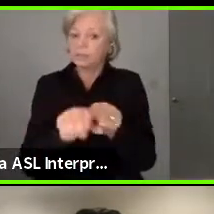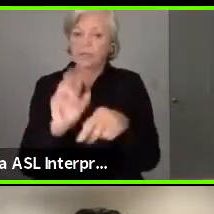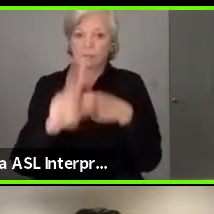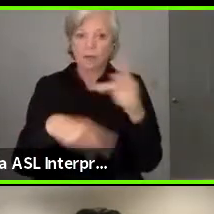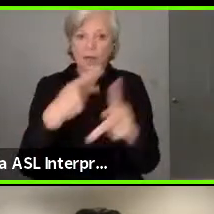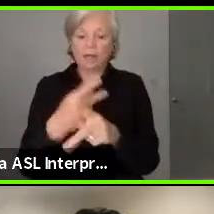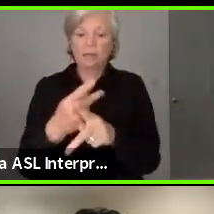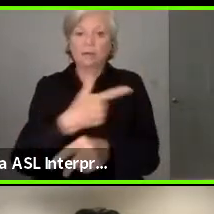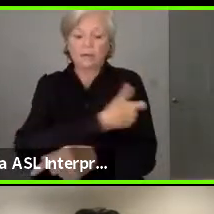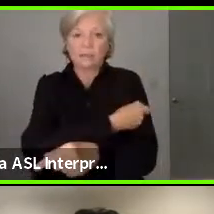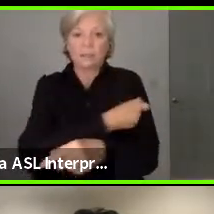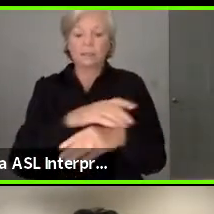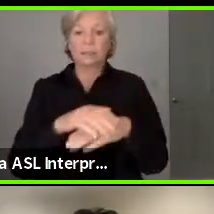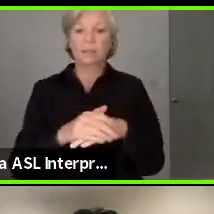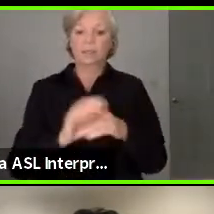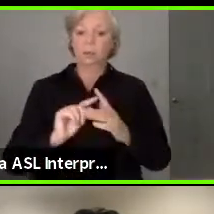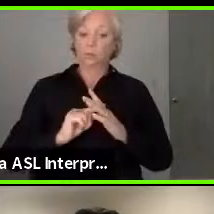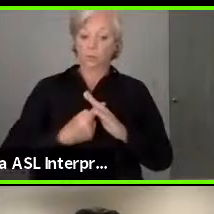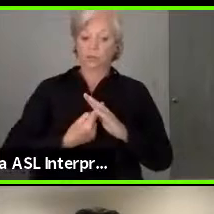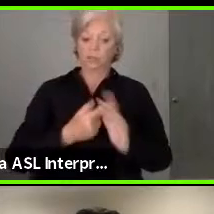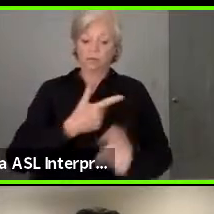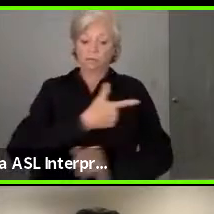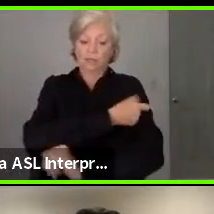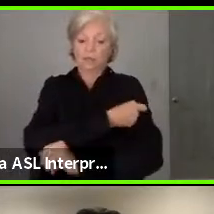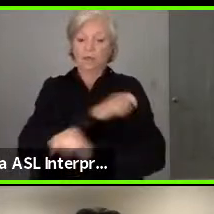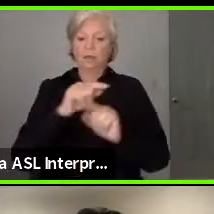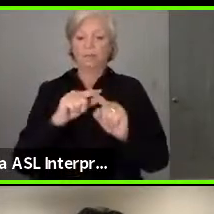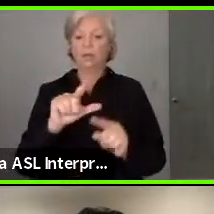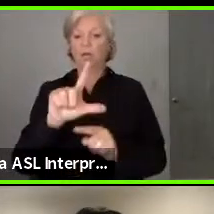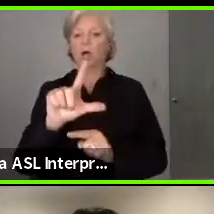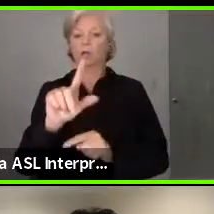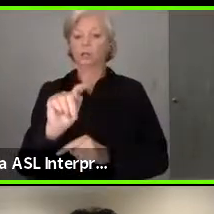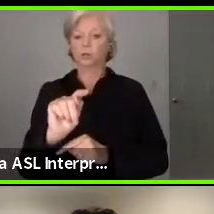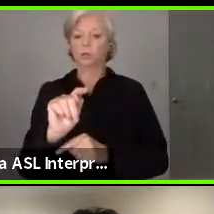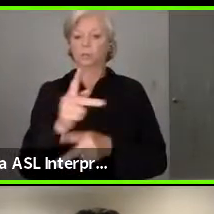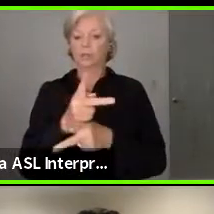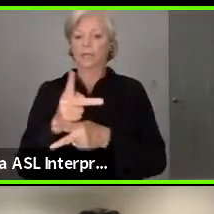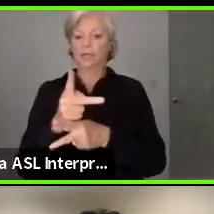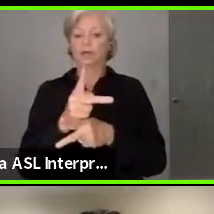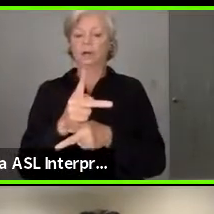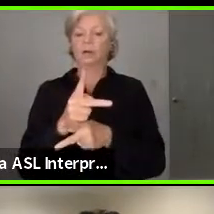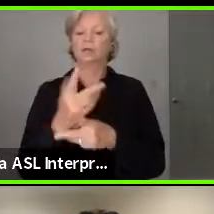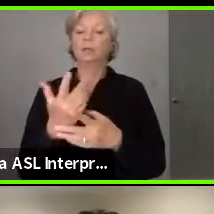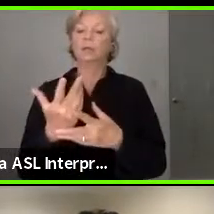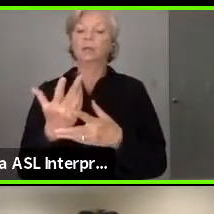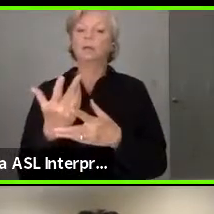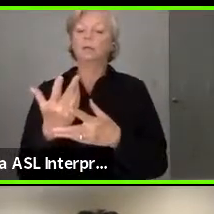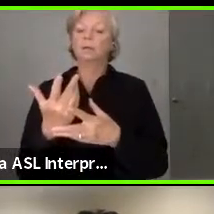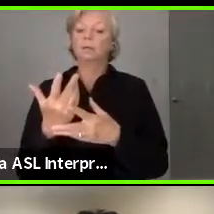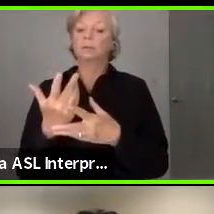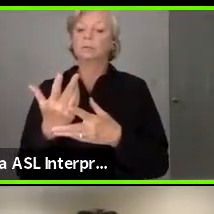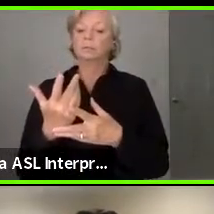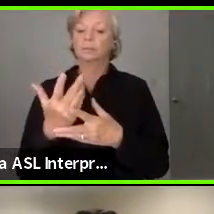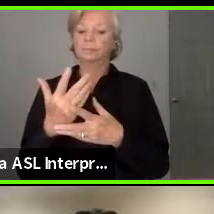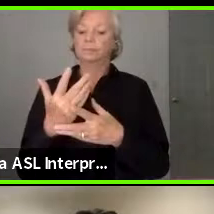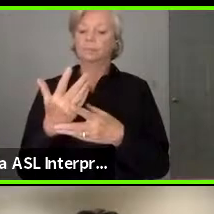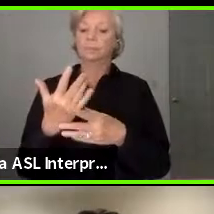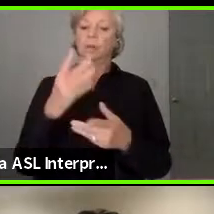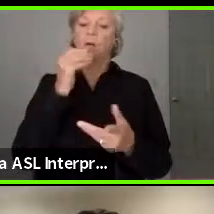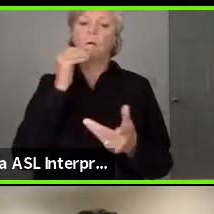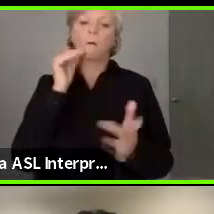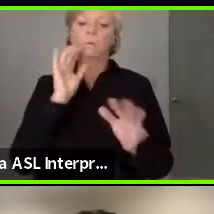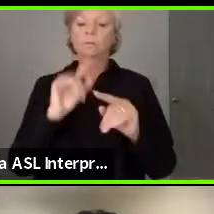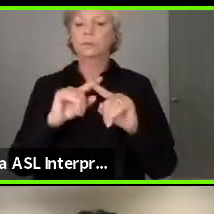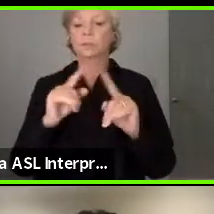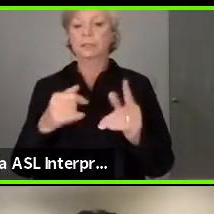original vaccine that they received. For our long-term care facilities, I know we have all 3 available. So I'm not exactly sure, to be honest,